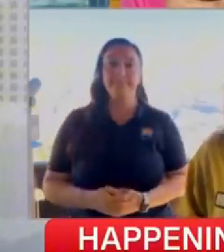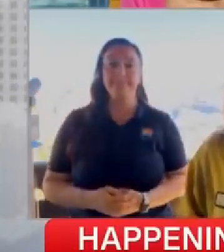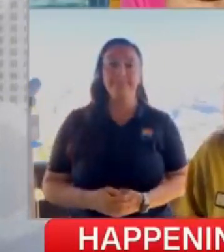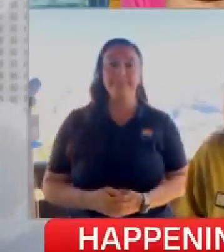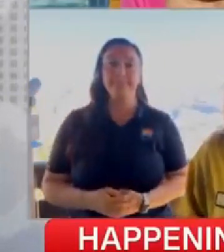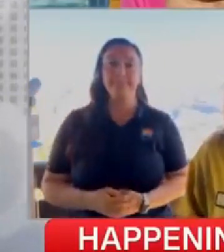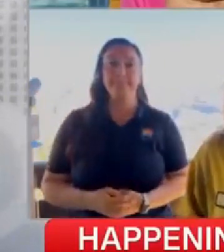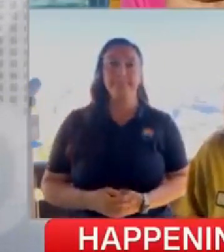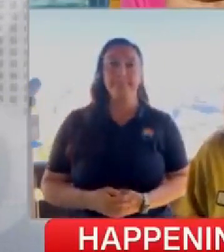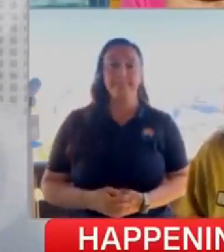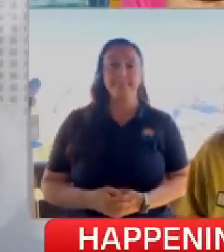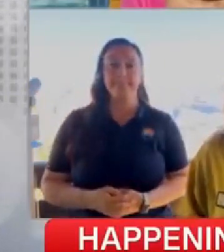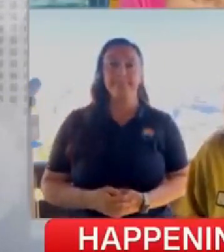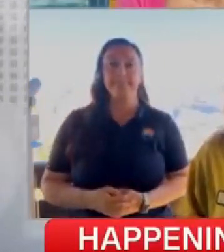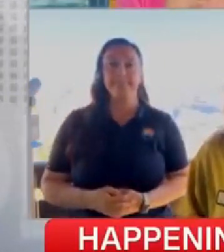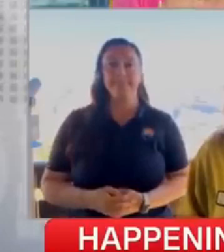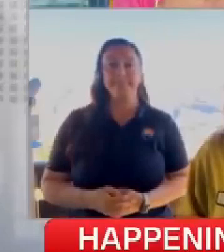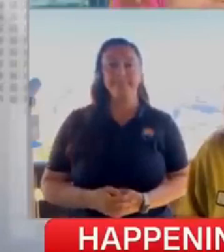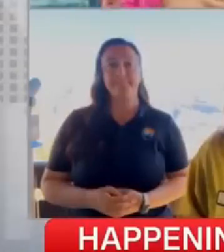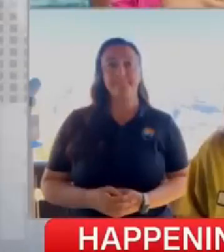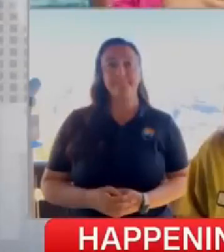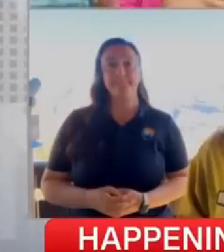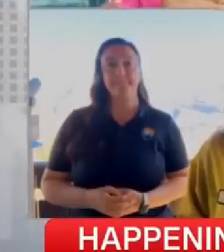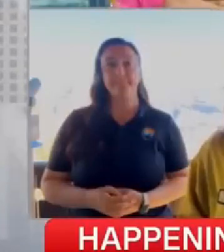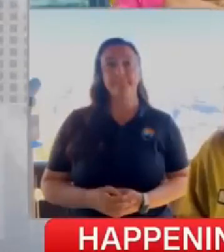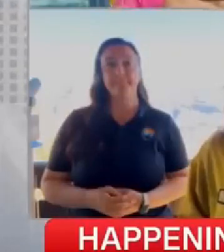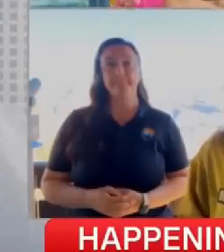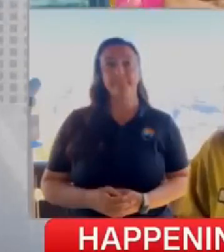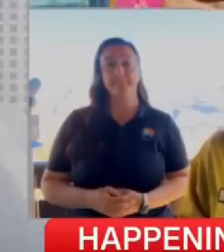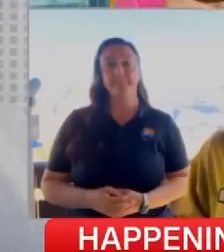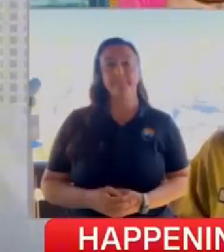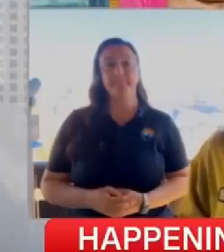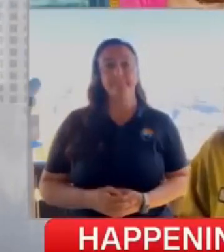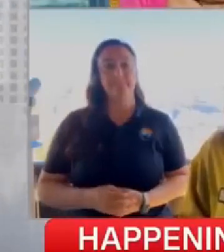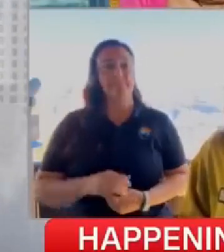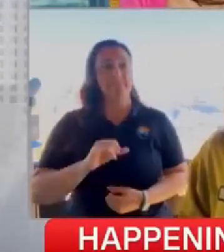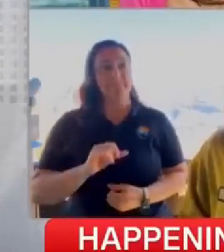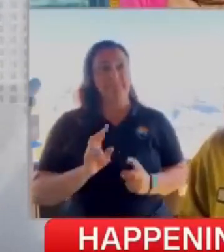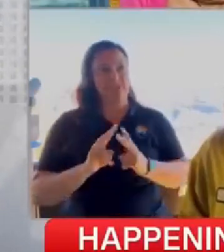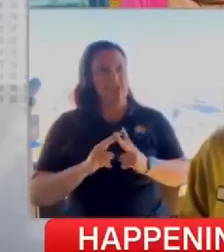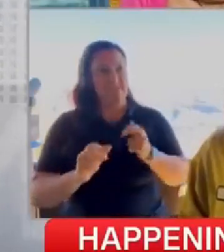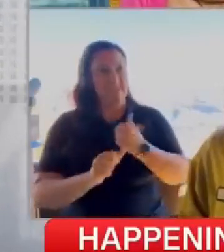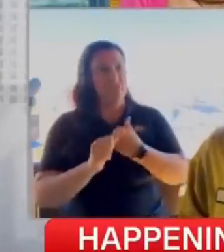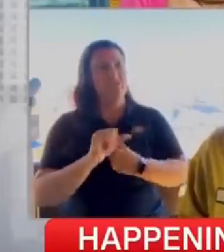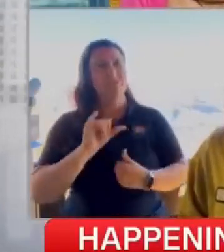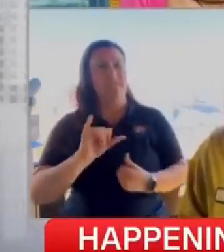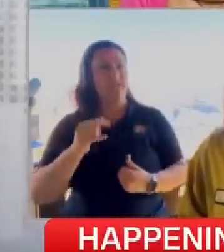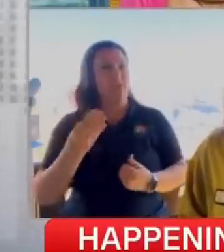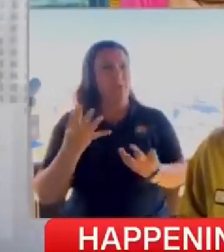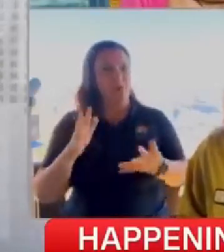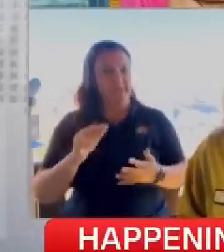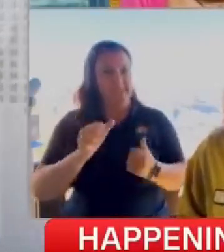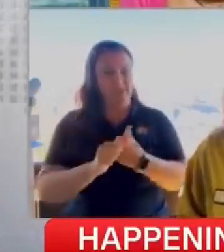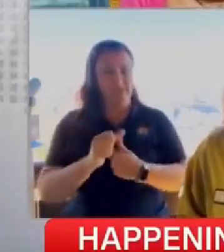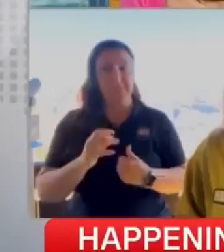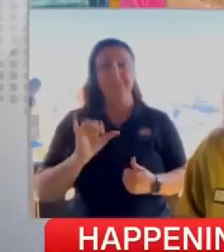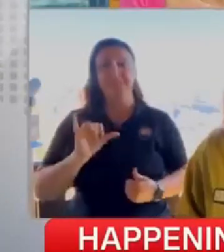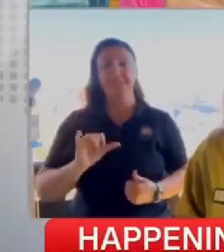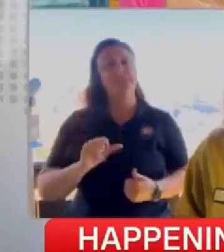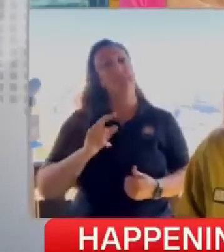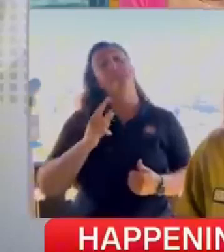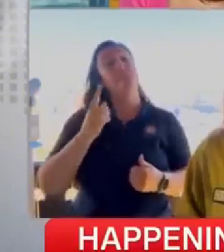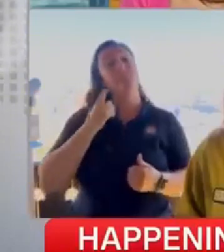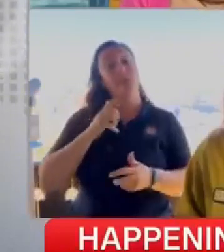unbelievably dangerous, on top of a job that is already dangerous. So the latest update, showing that the fire is